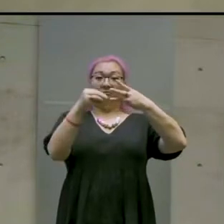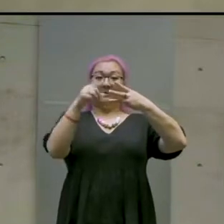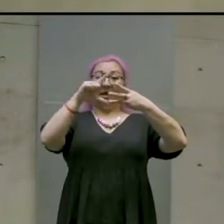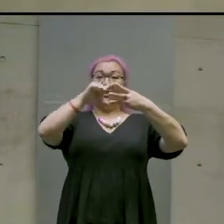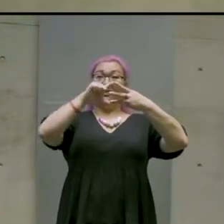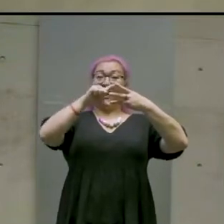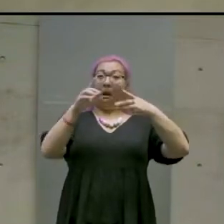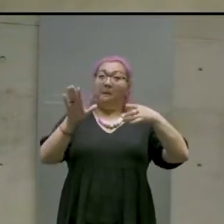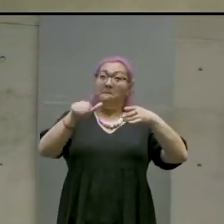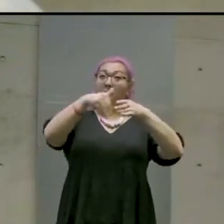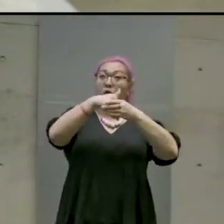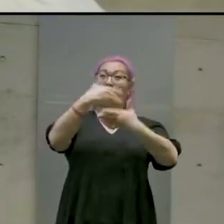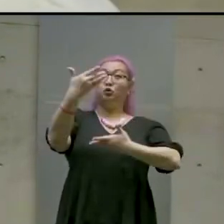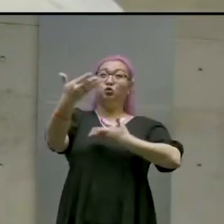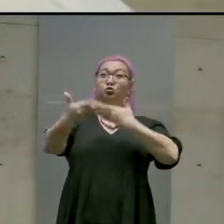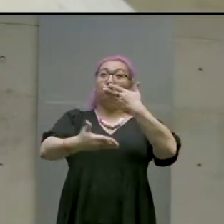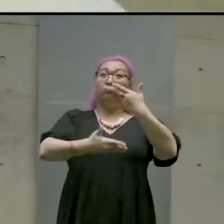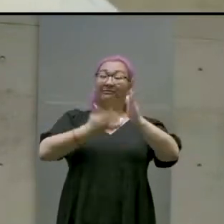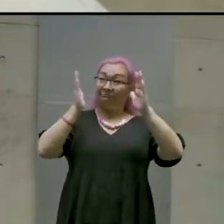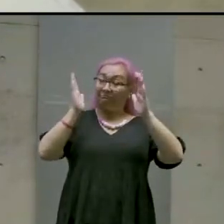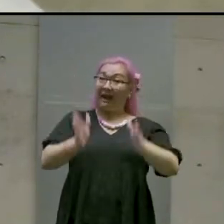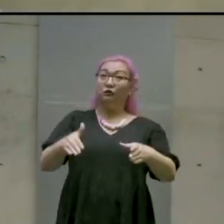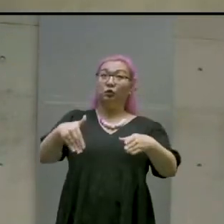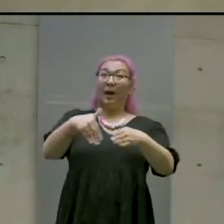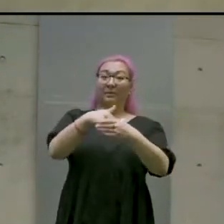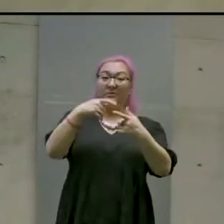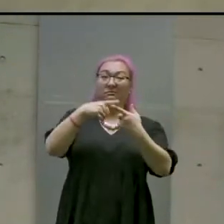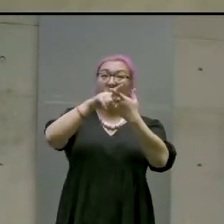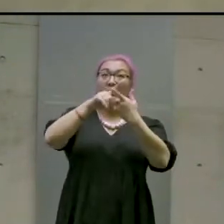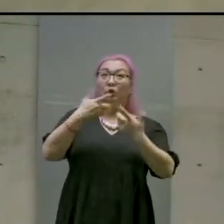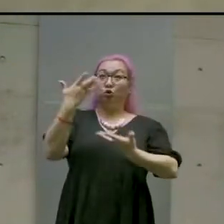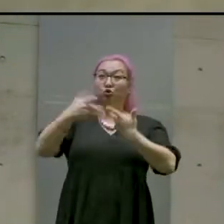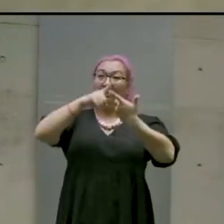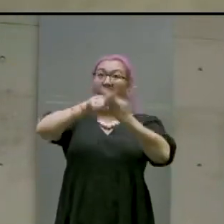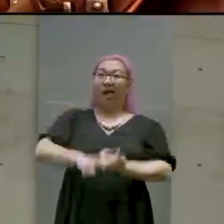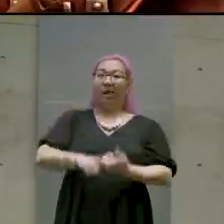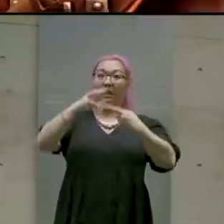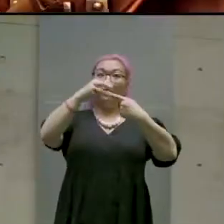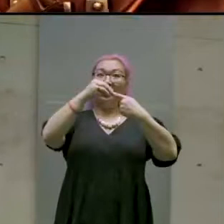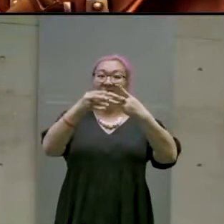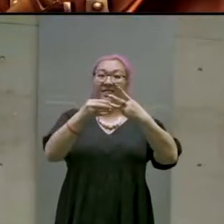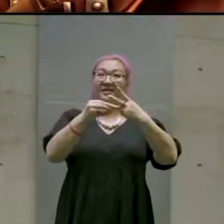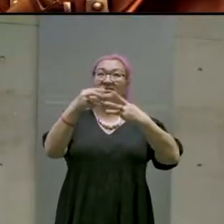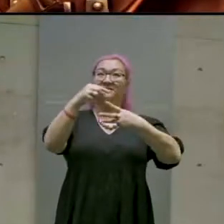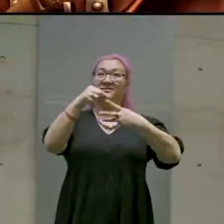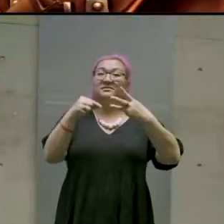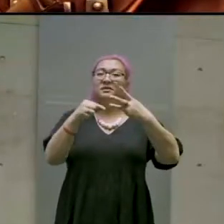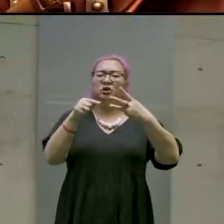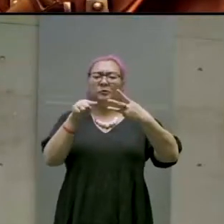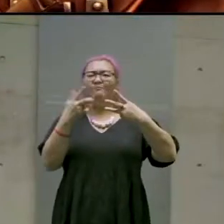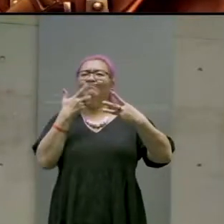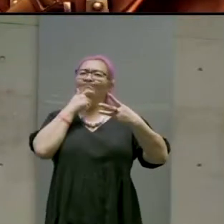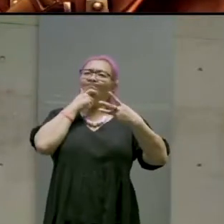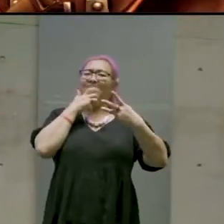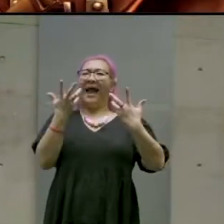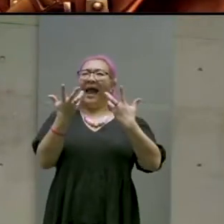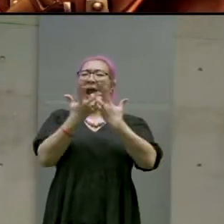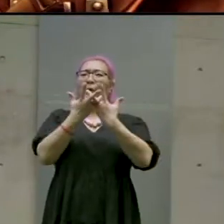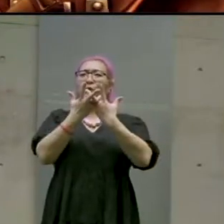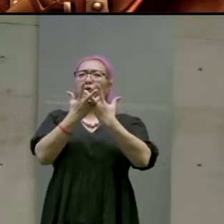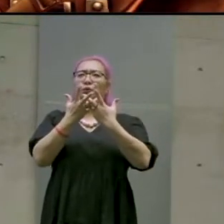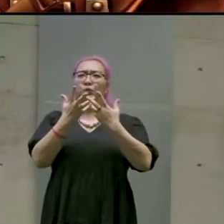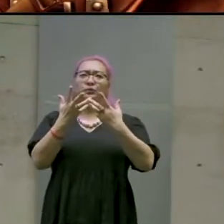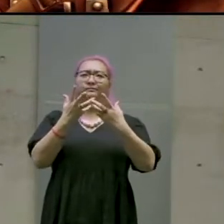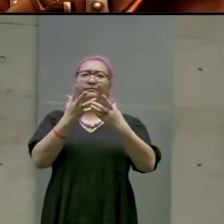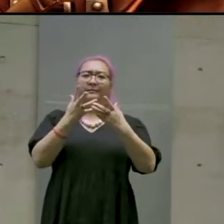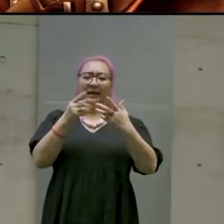those. The plot had to proceed along those lines. So we just needed to figure out how to fit in the gameplay in between those. And that's